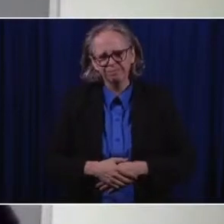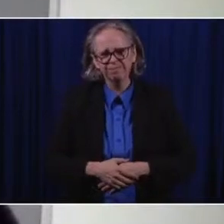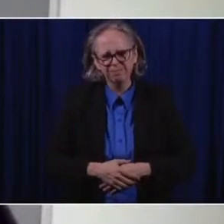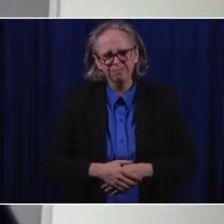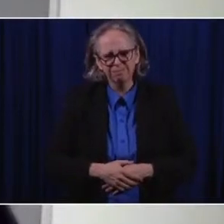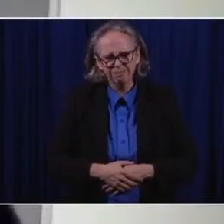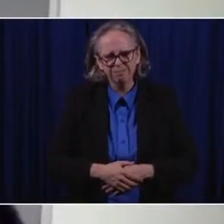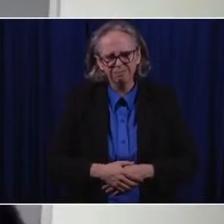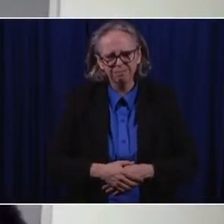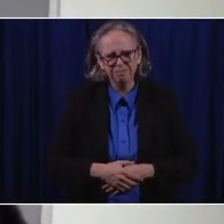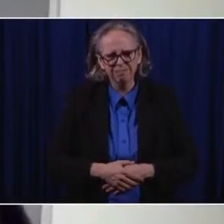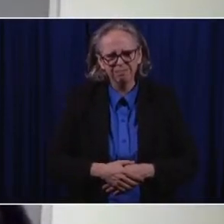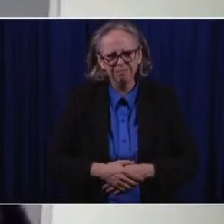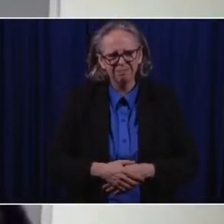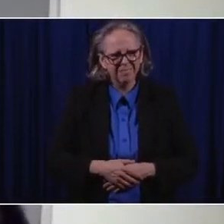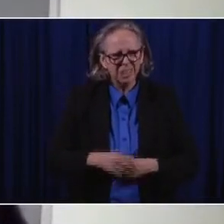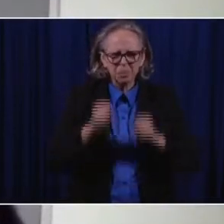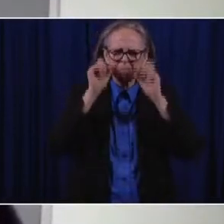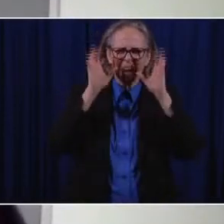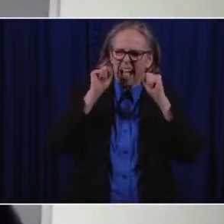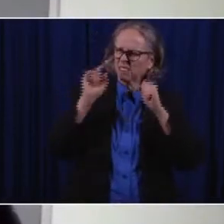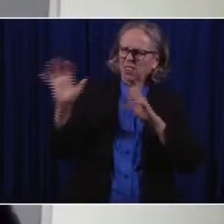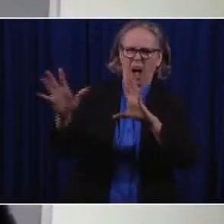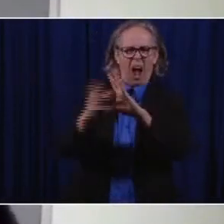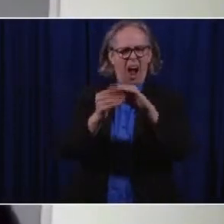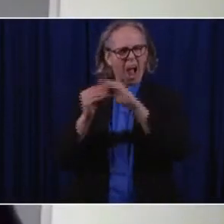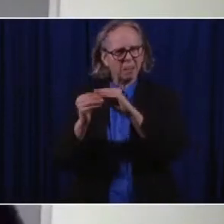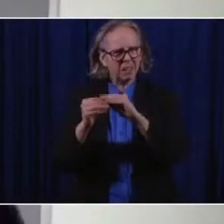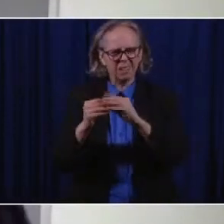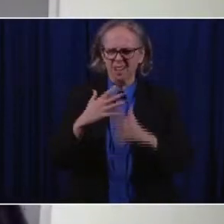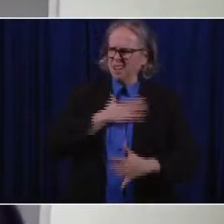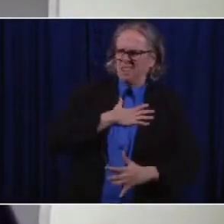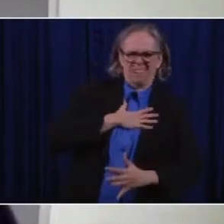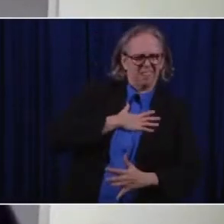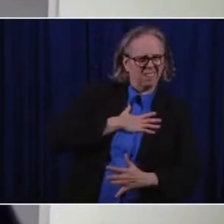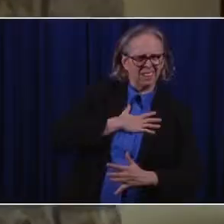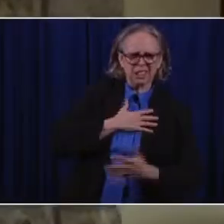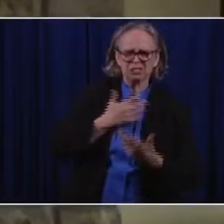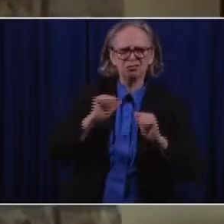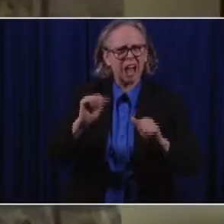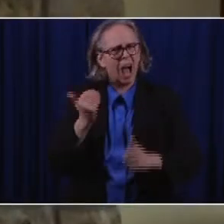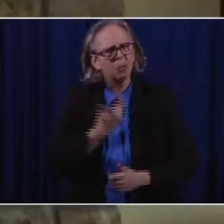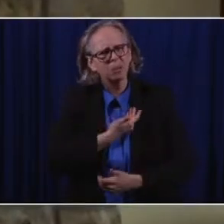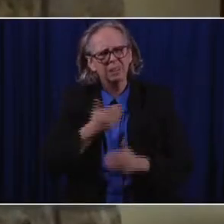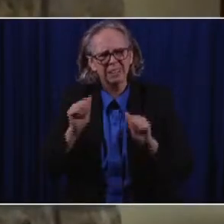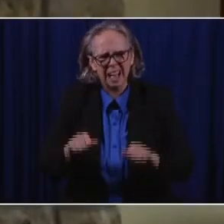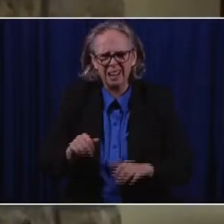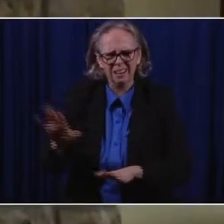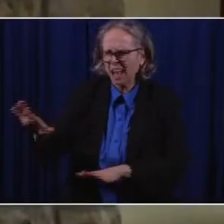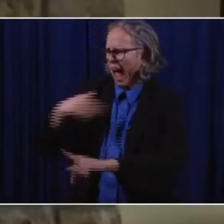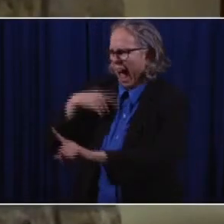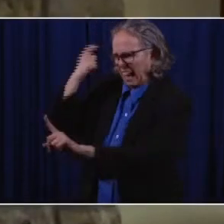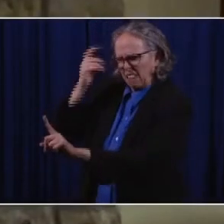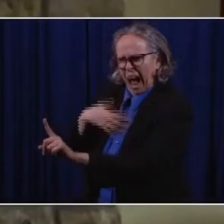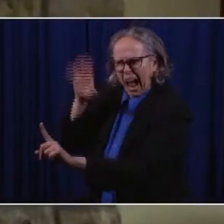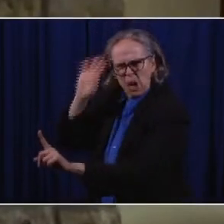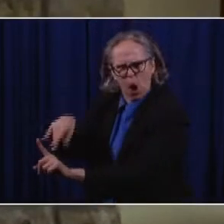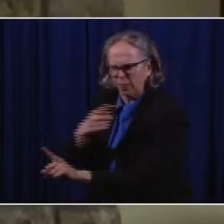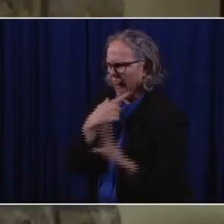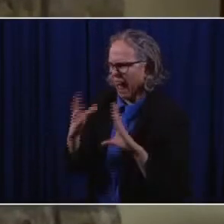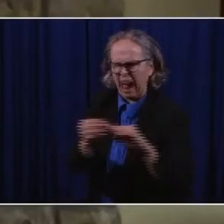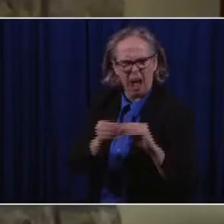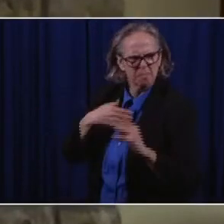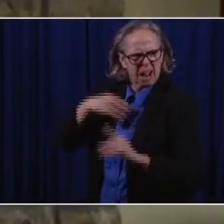Okay. I'm just surprised at those comments, but we try our best. I know you do. Anyone